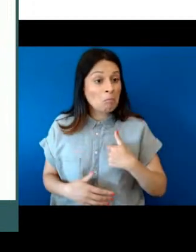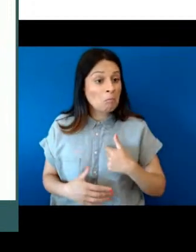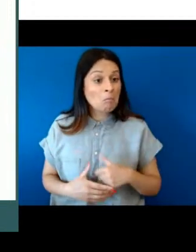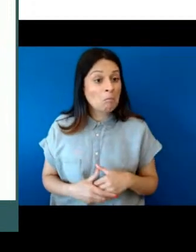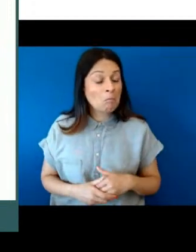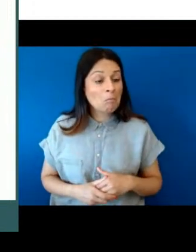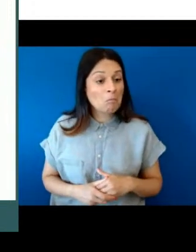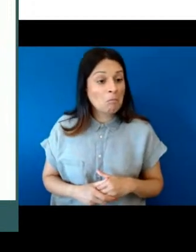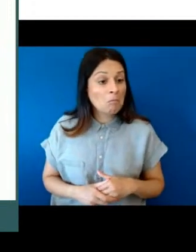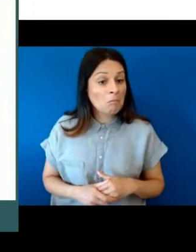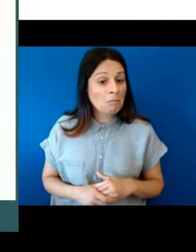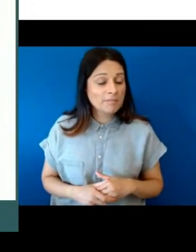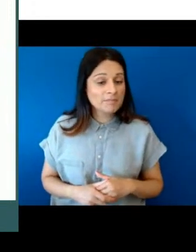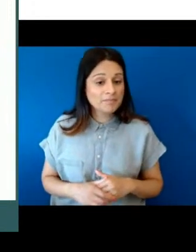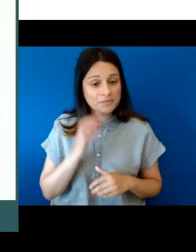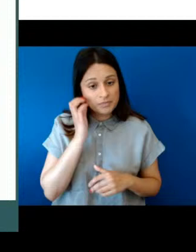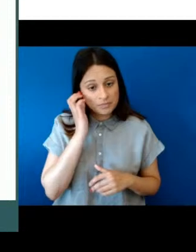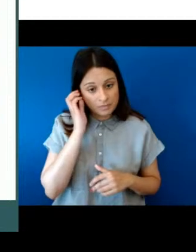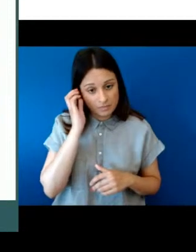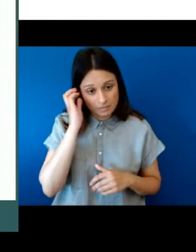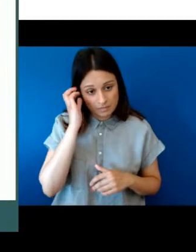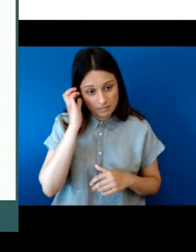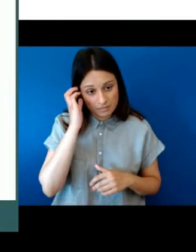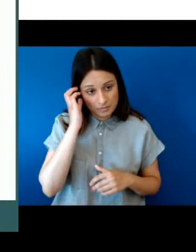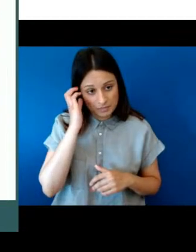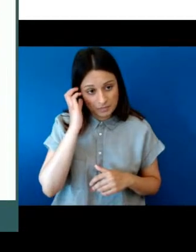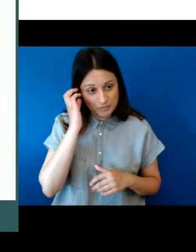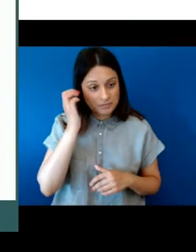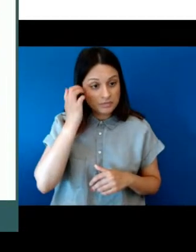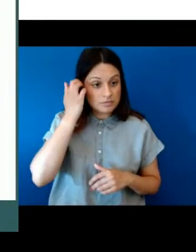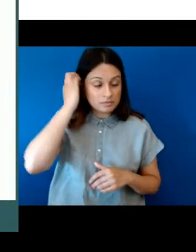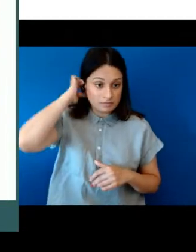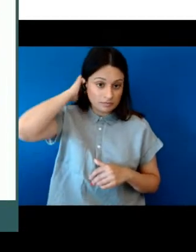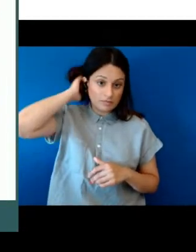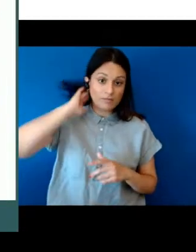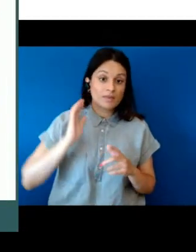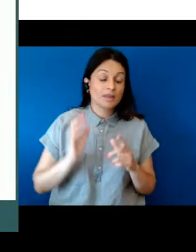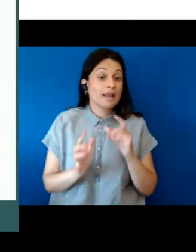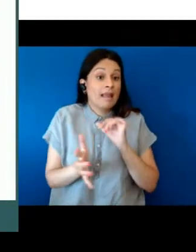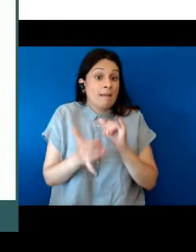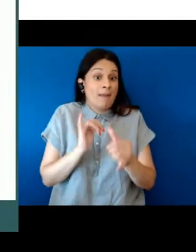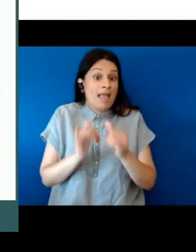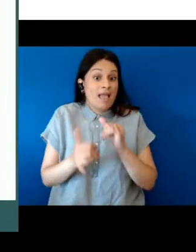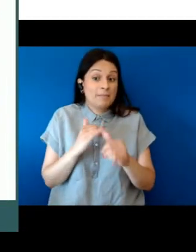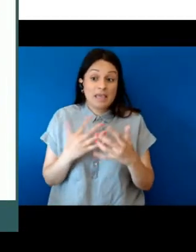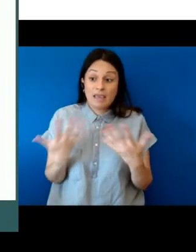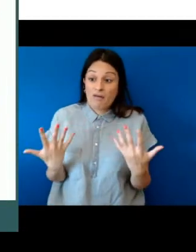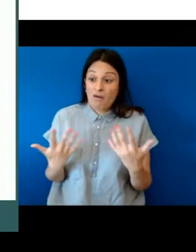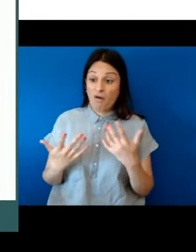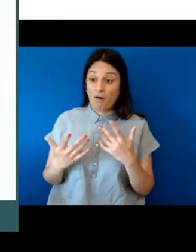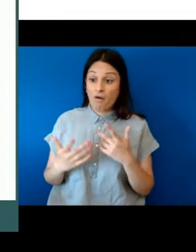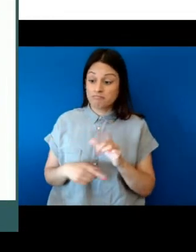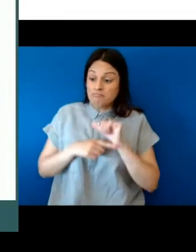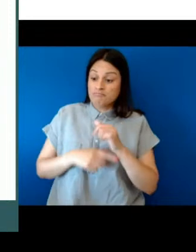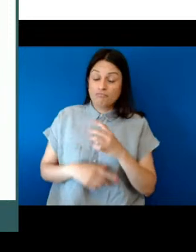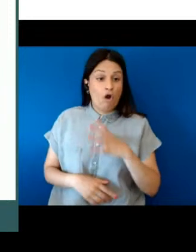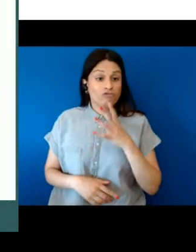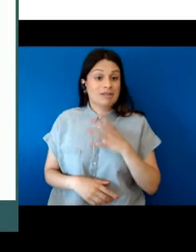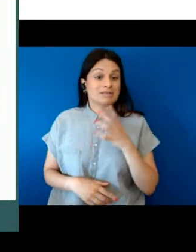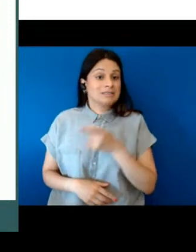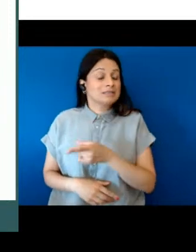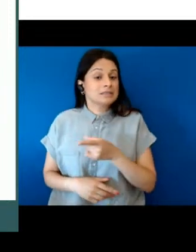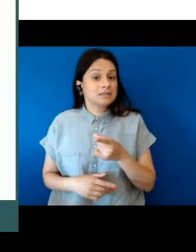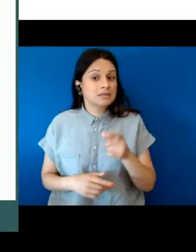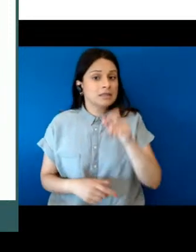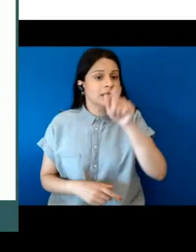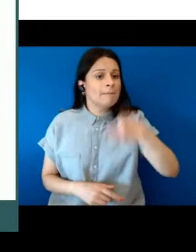predict, but we do know that they might be sensitized to it. So patients that are sensitized to